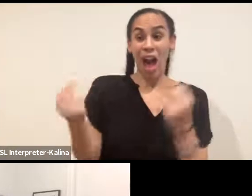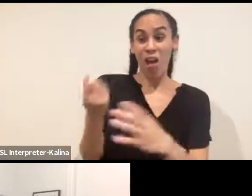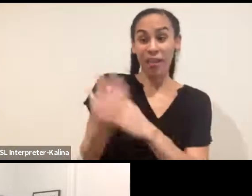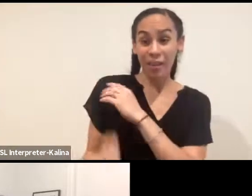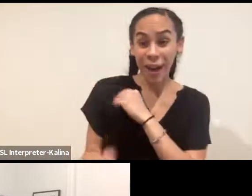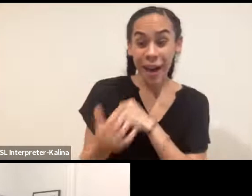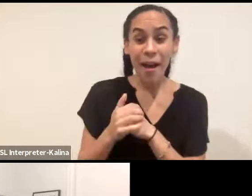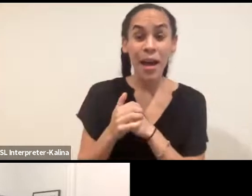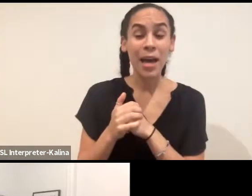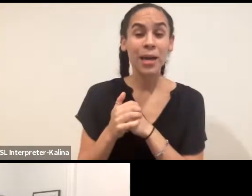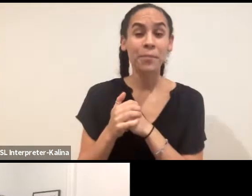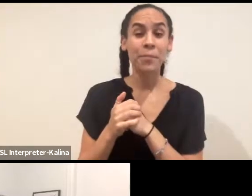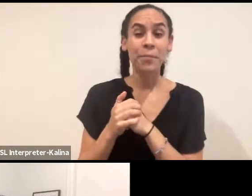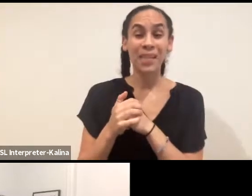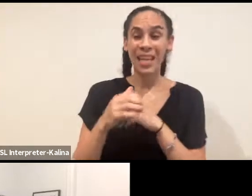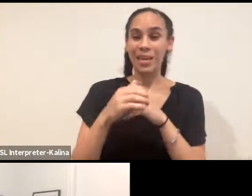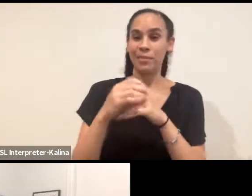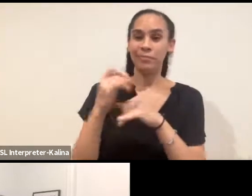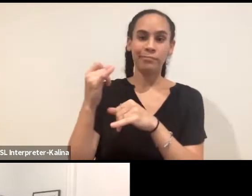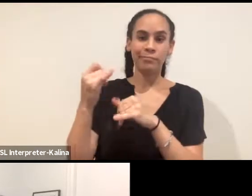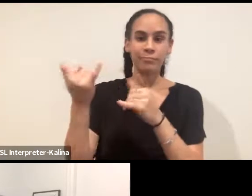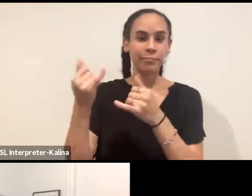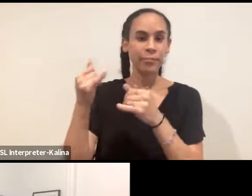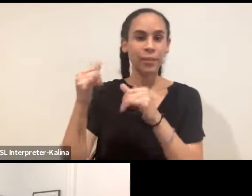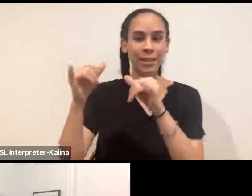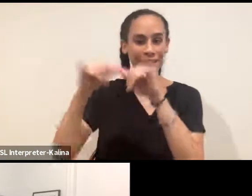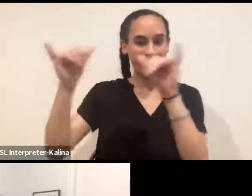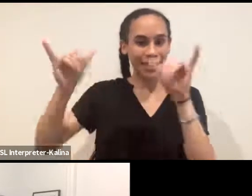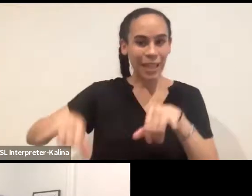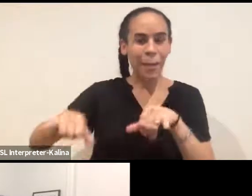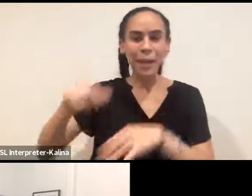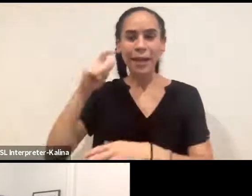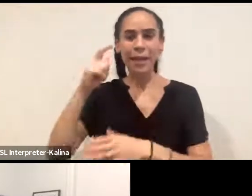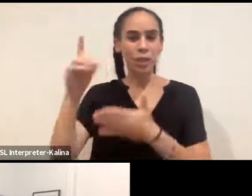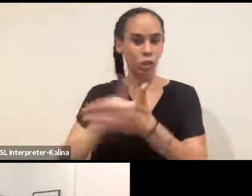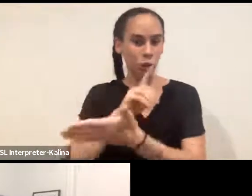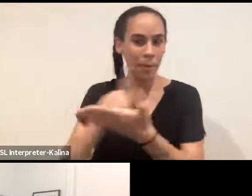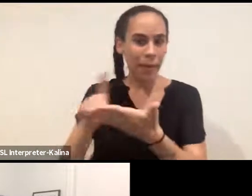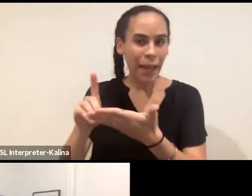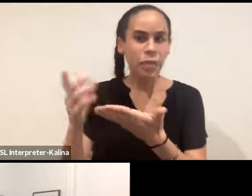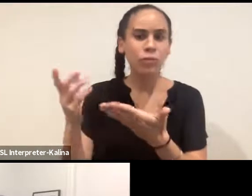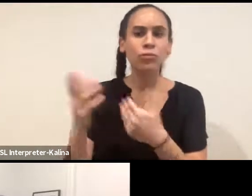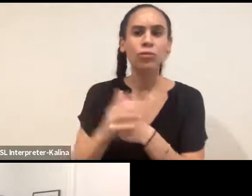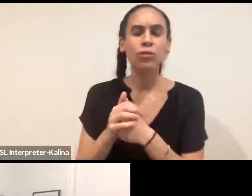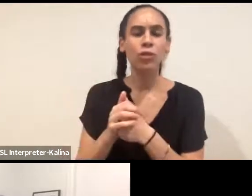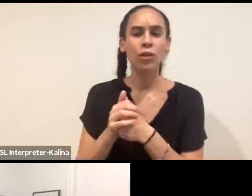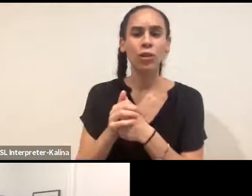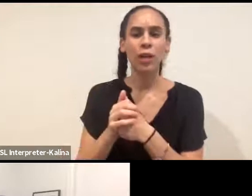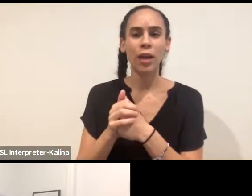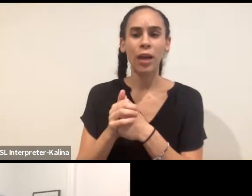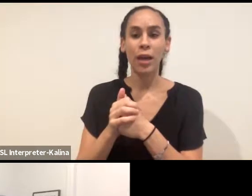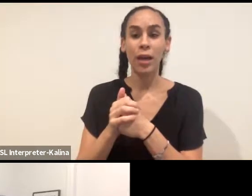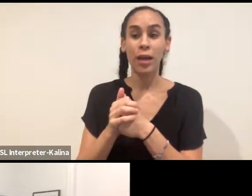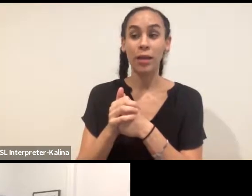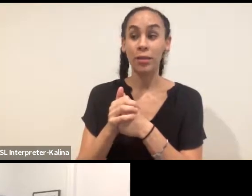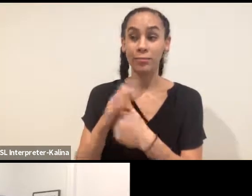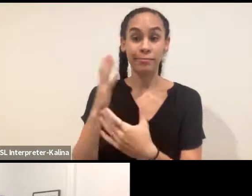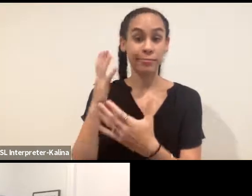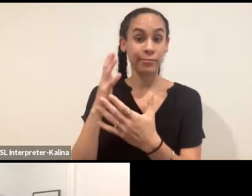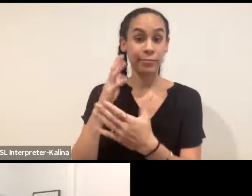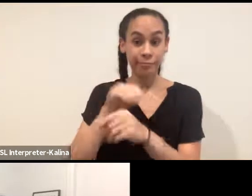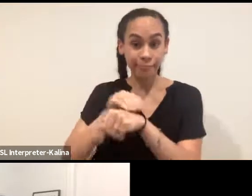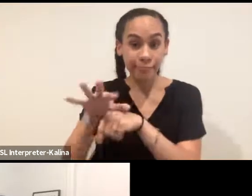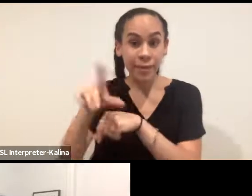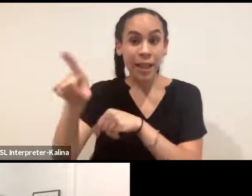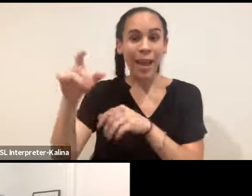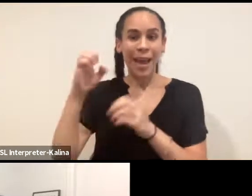the institutional systemic discrimination throughout, from our education systems to our